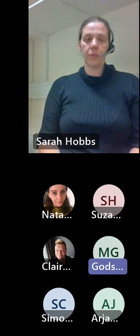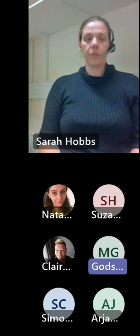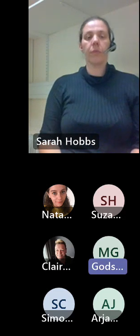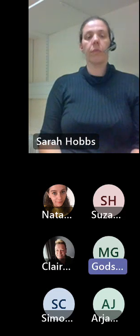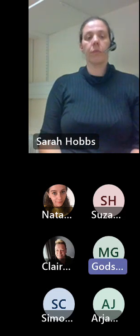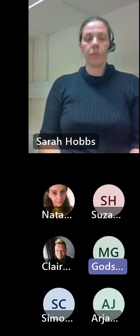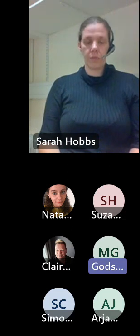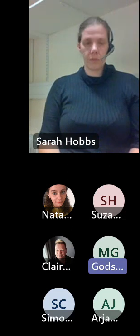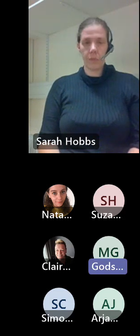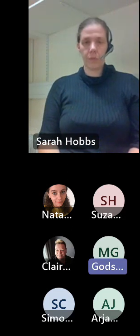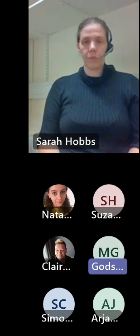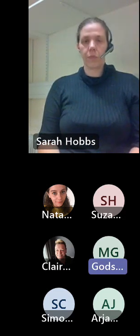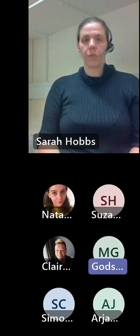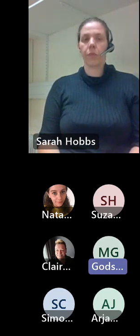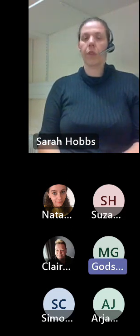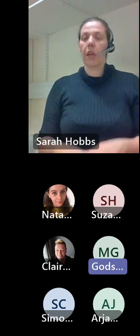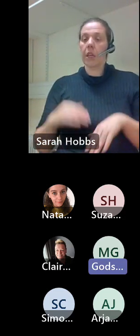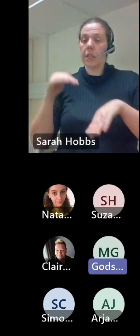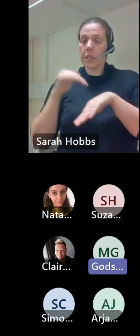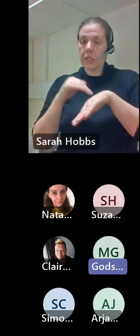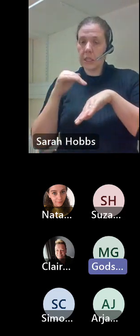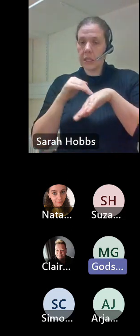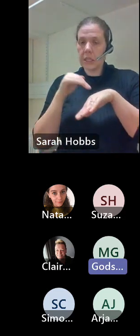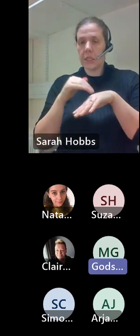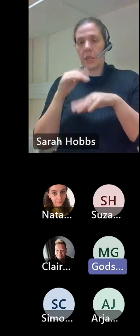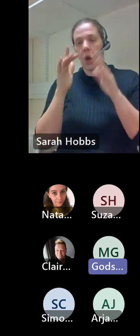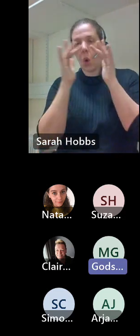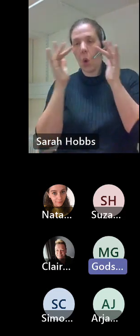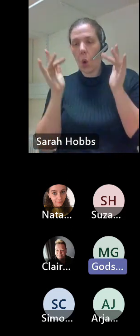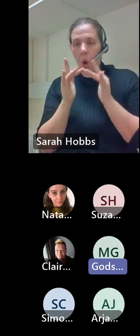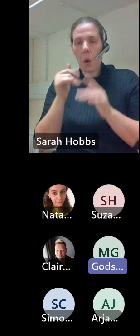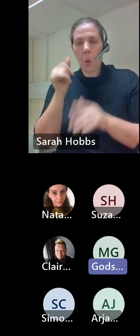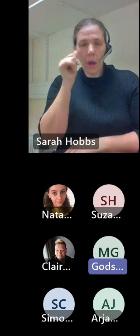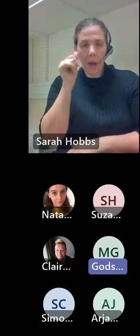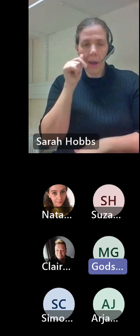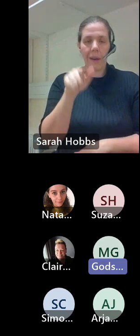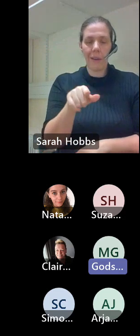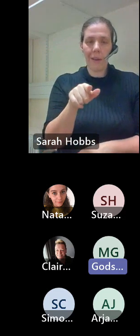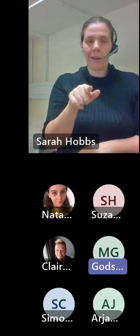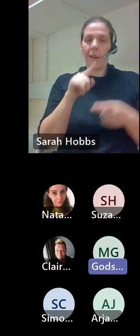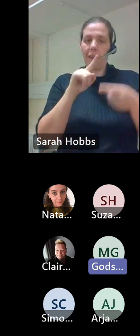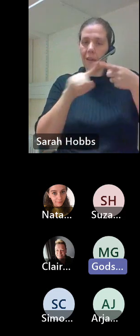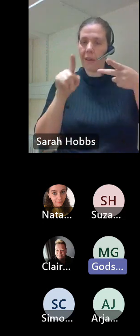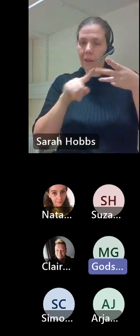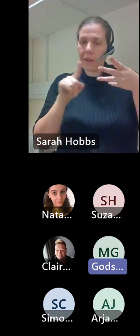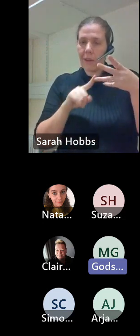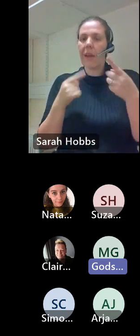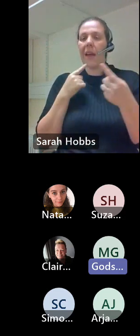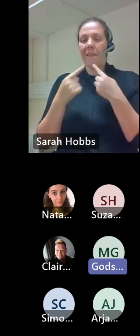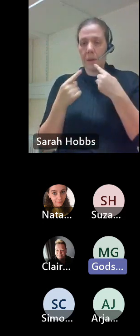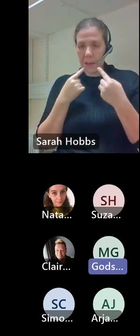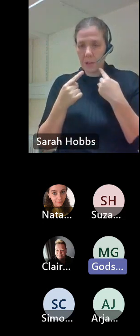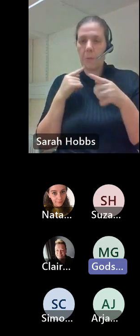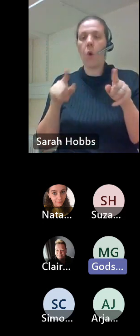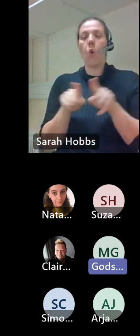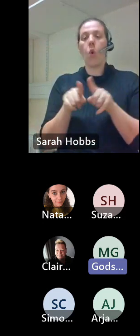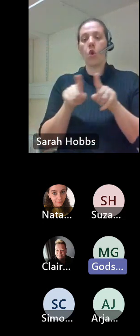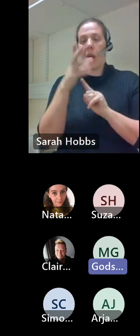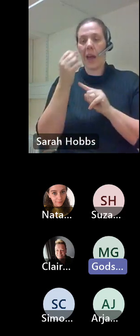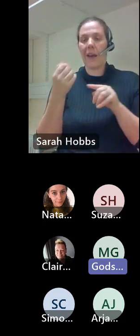Okay, cyber aware. Not only does it give you all this guidance which I've given you, but it also has a